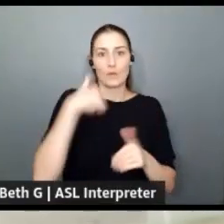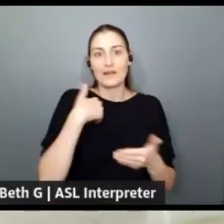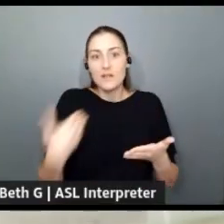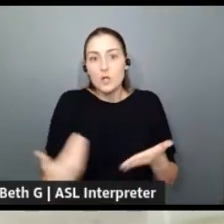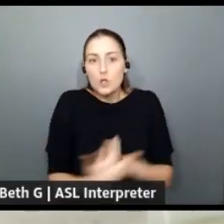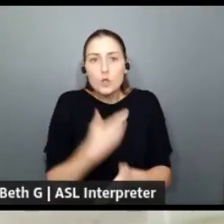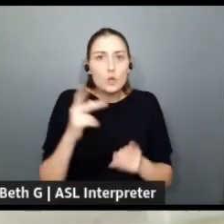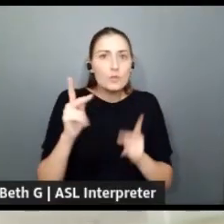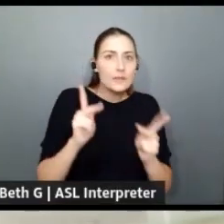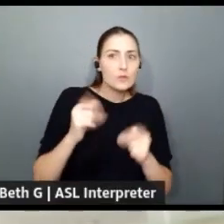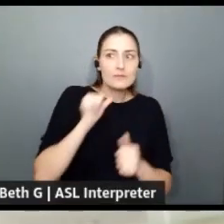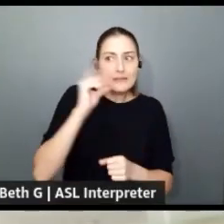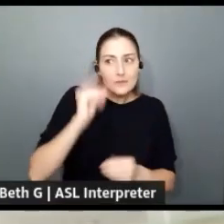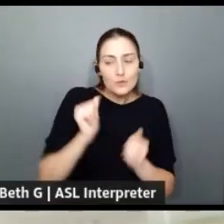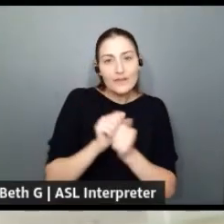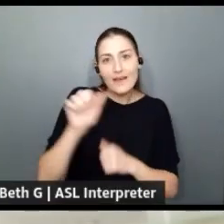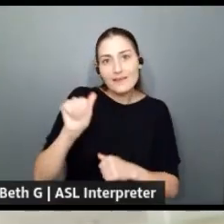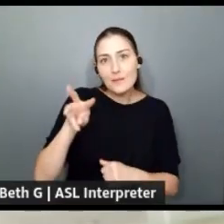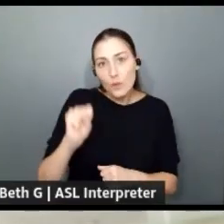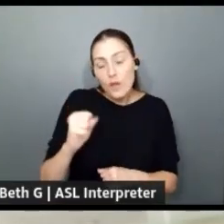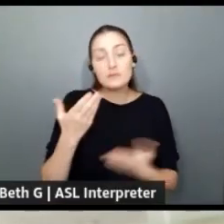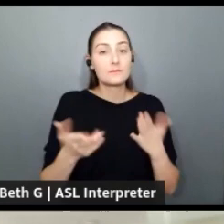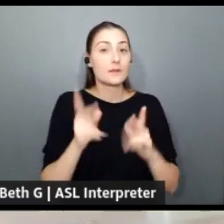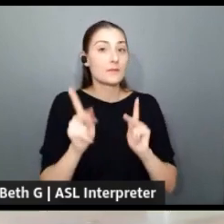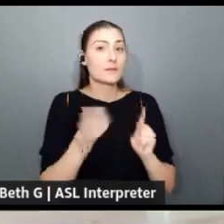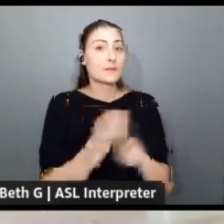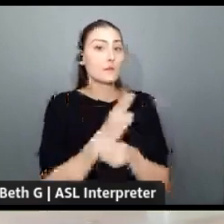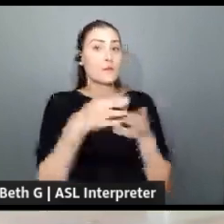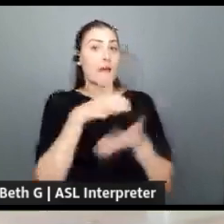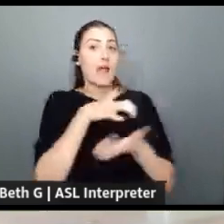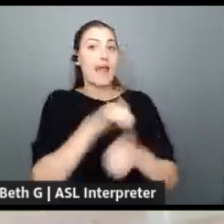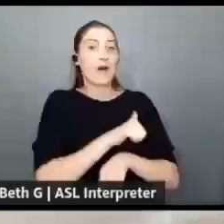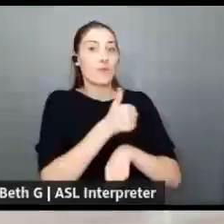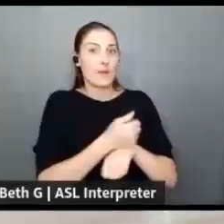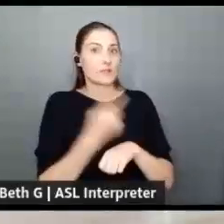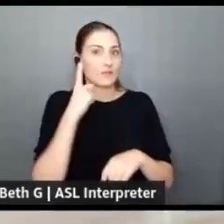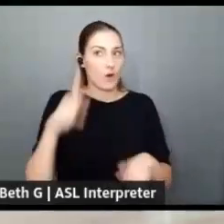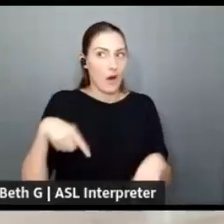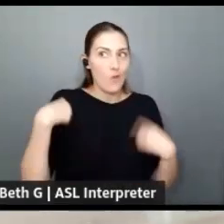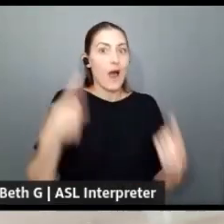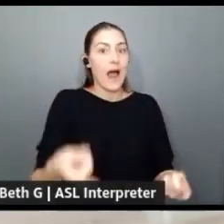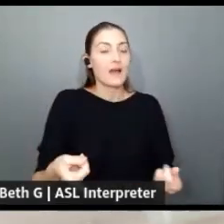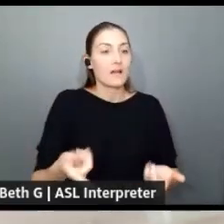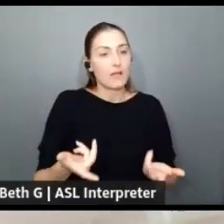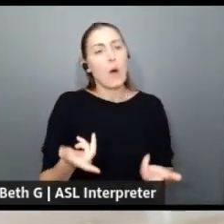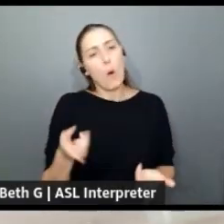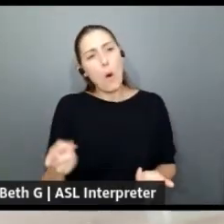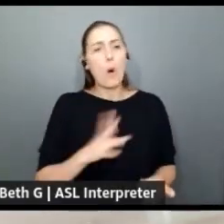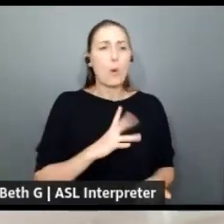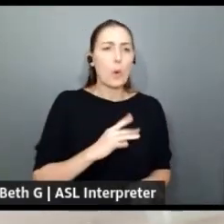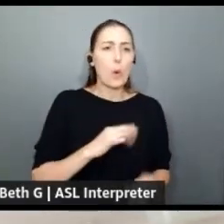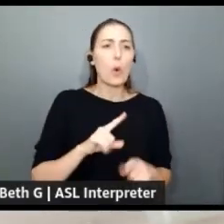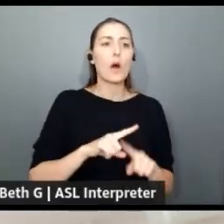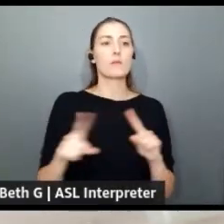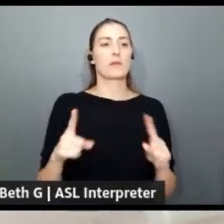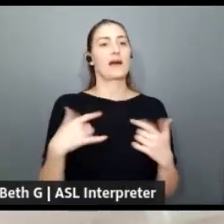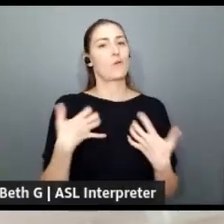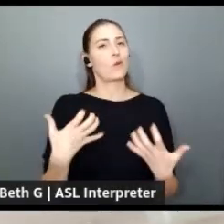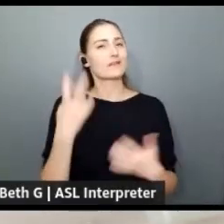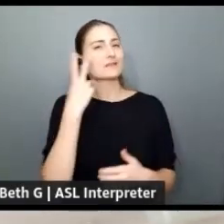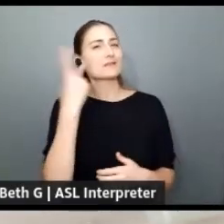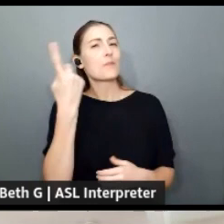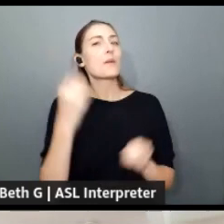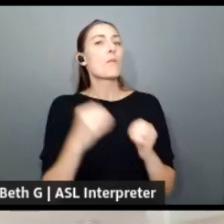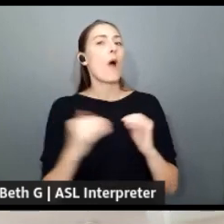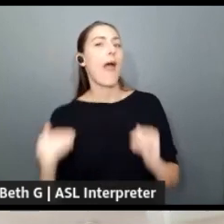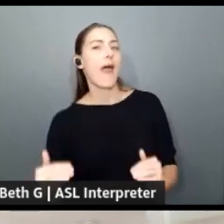I'm sure a lot of the people who have been using CloudFormation for a while are like, all right, this is cool, but I'd love to see something that's a little bit more